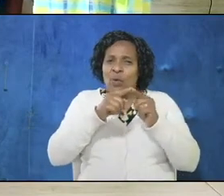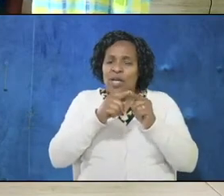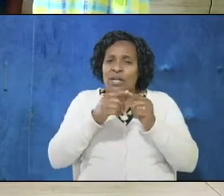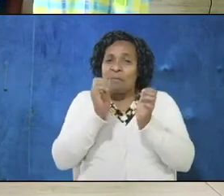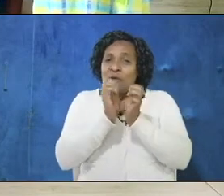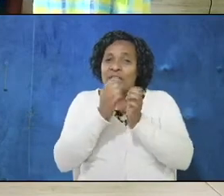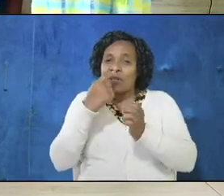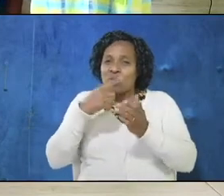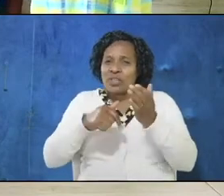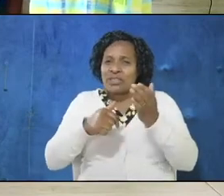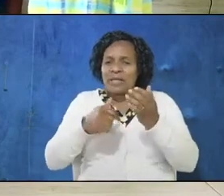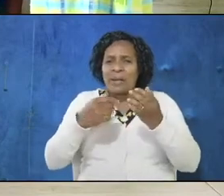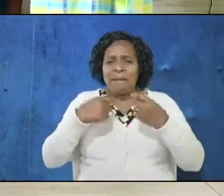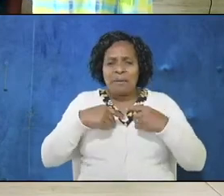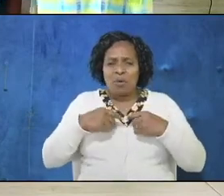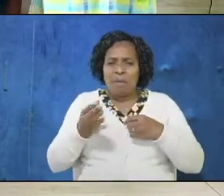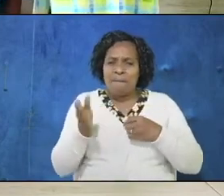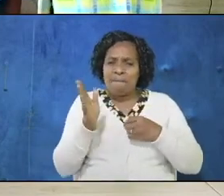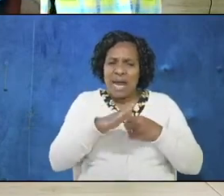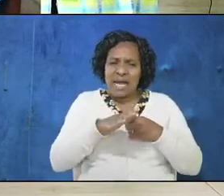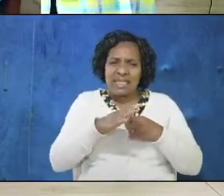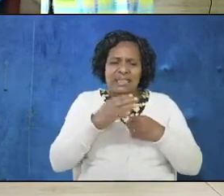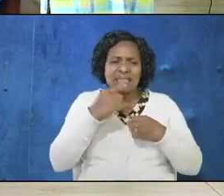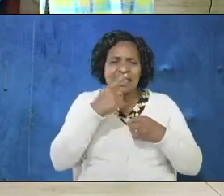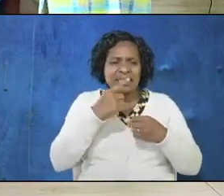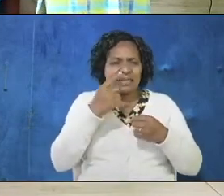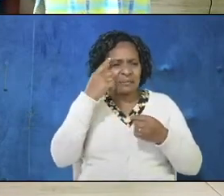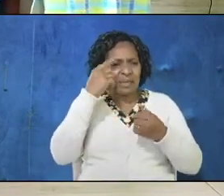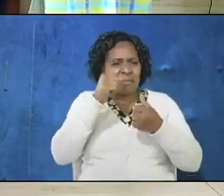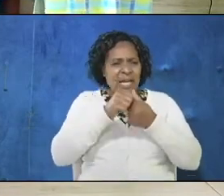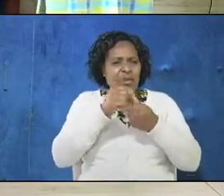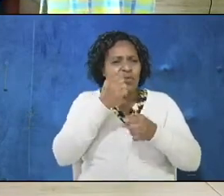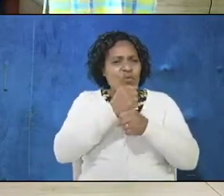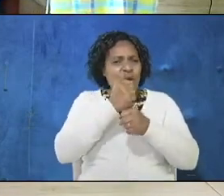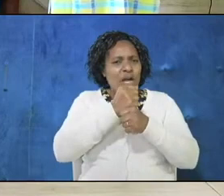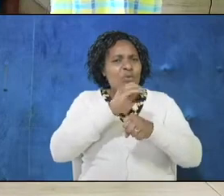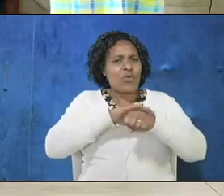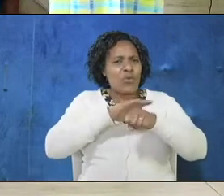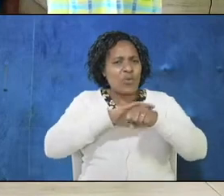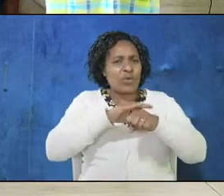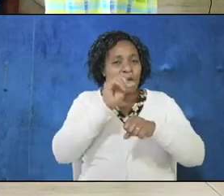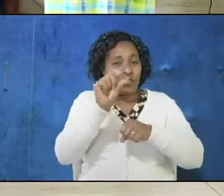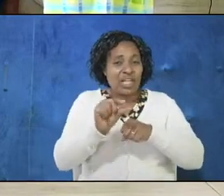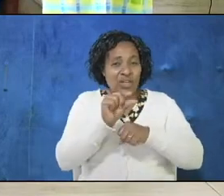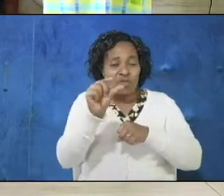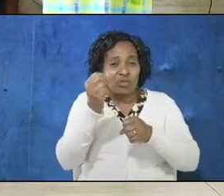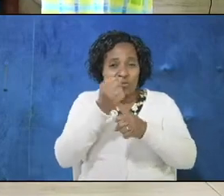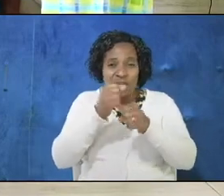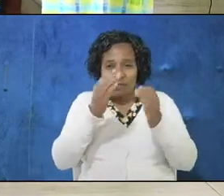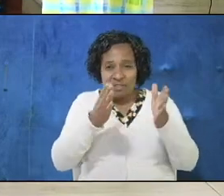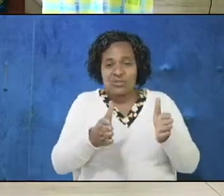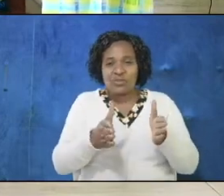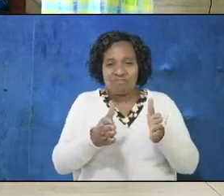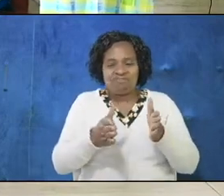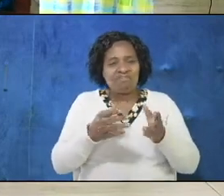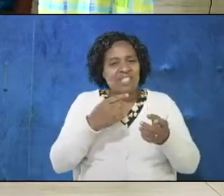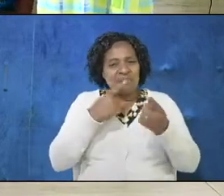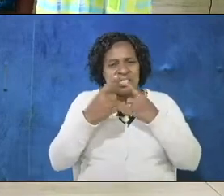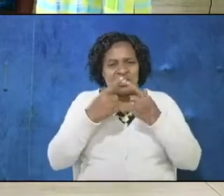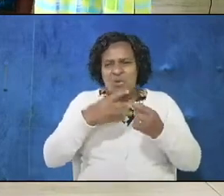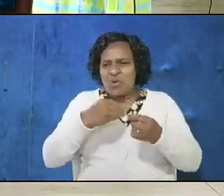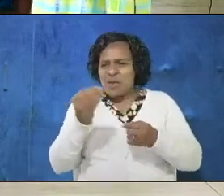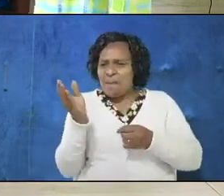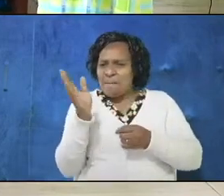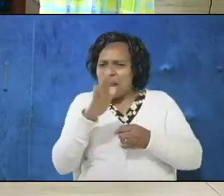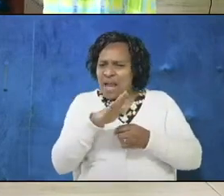guess what? They went back again and reminded them of the good work and the good work of the cross of salvation. Speaking of going